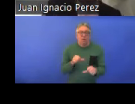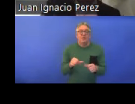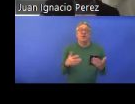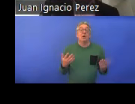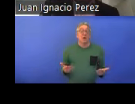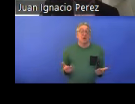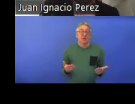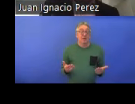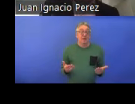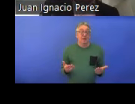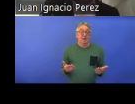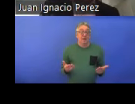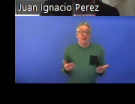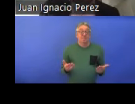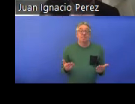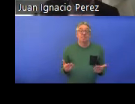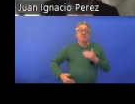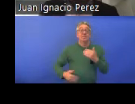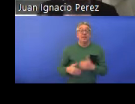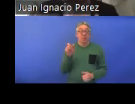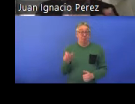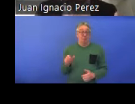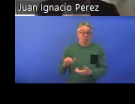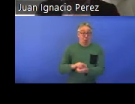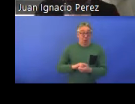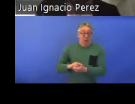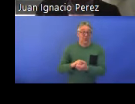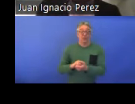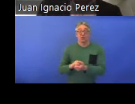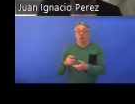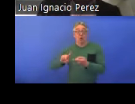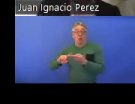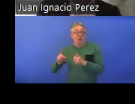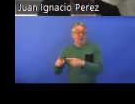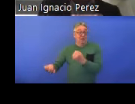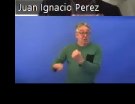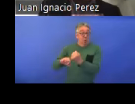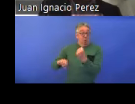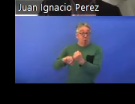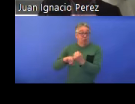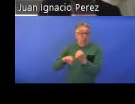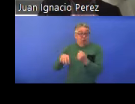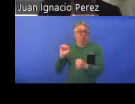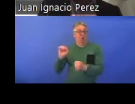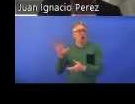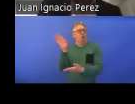possible, organizations of persons with disabilities and allies and participants bring their issues and